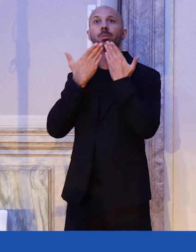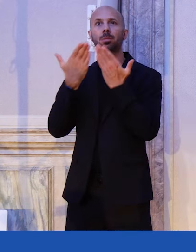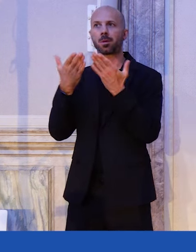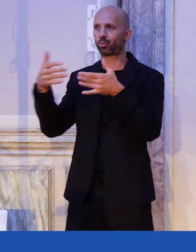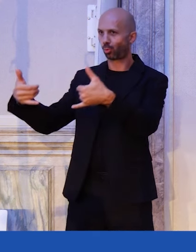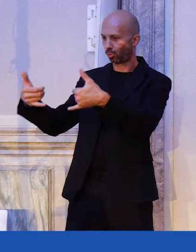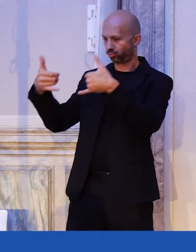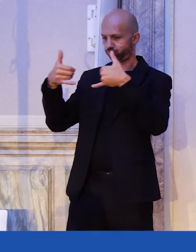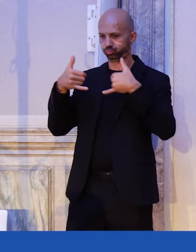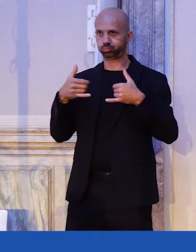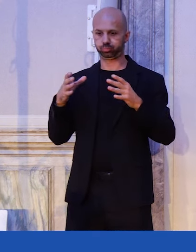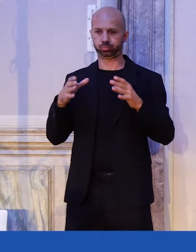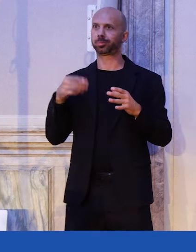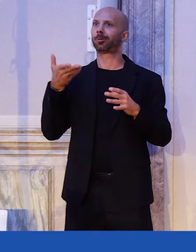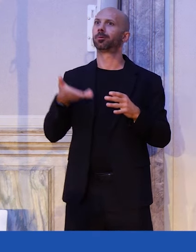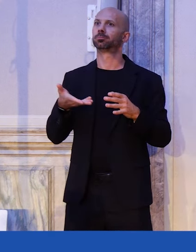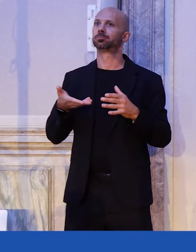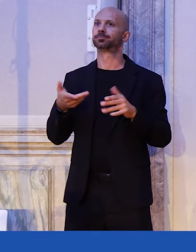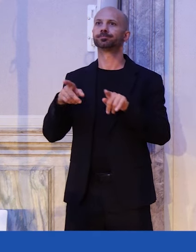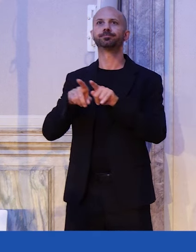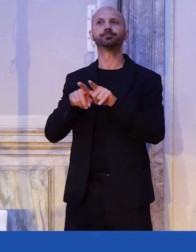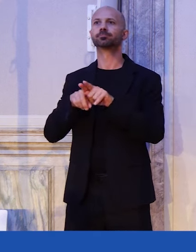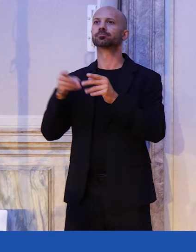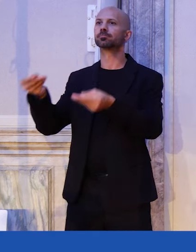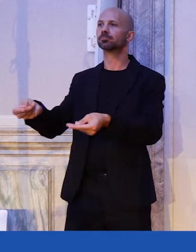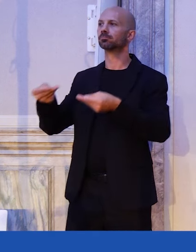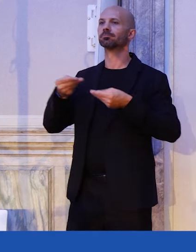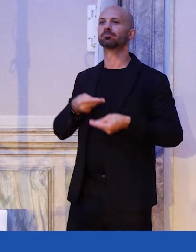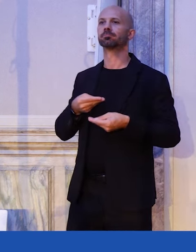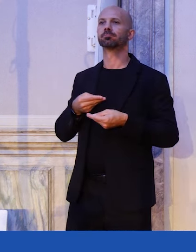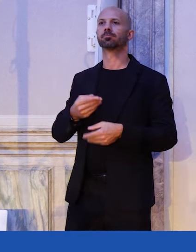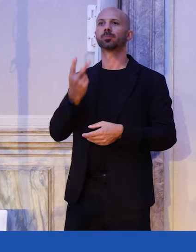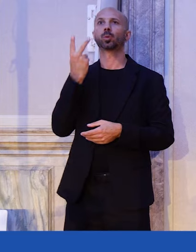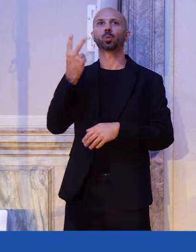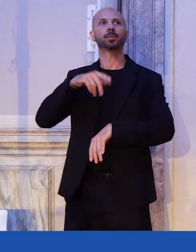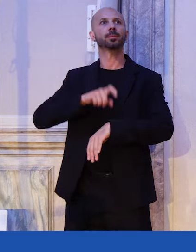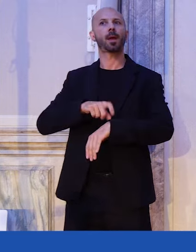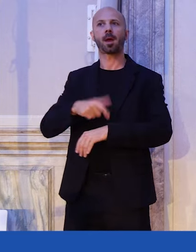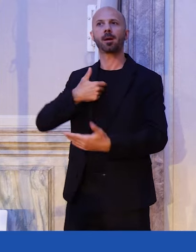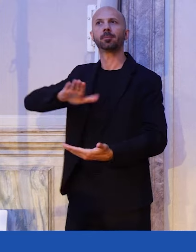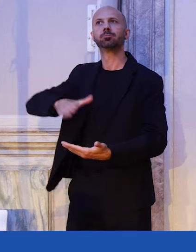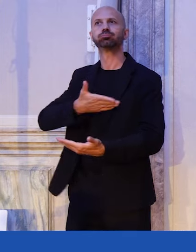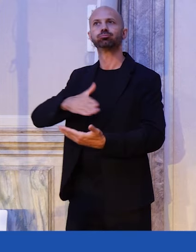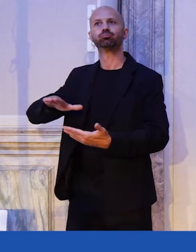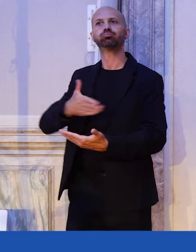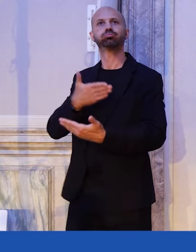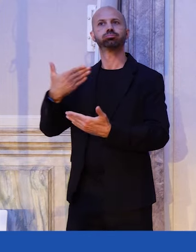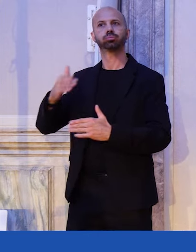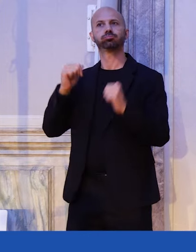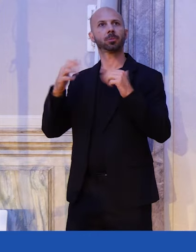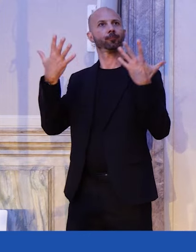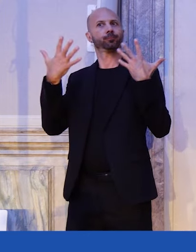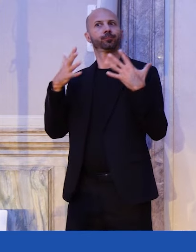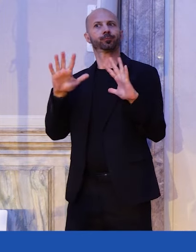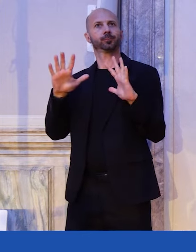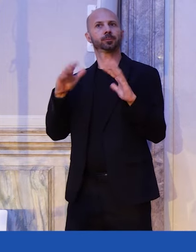here at this fantastic festiv we are especially grateful for the friendly collaboration with the laiche orchestra